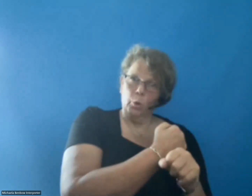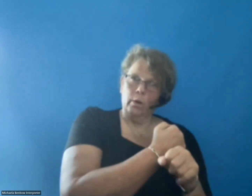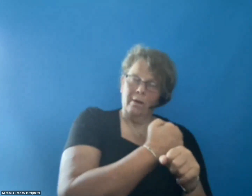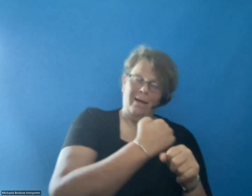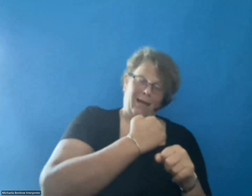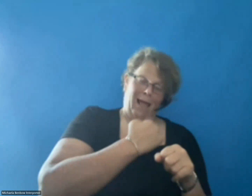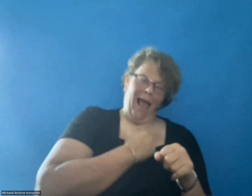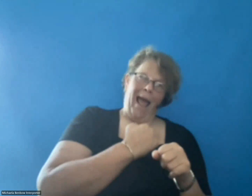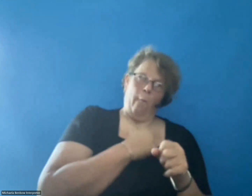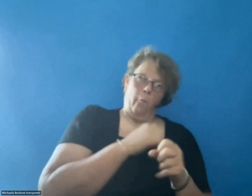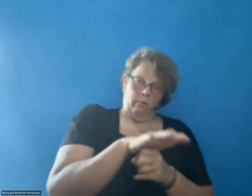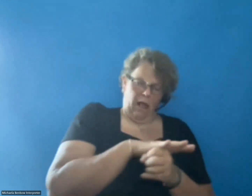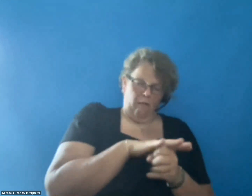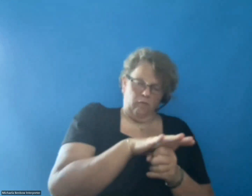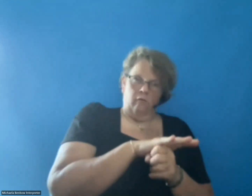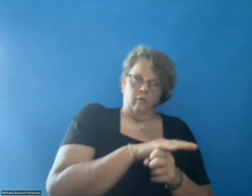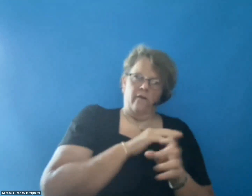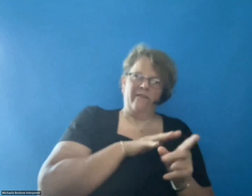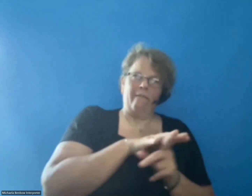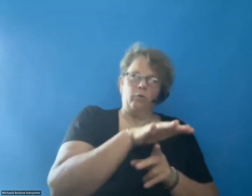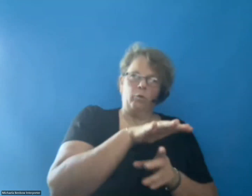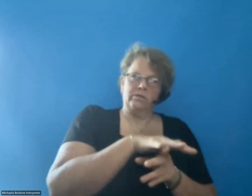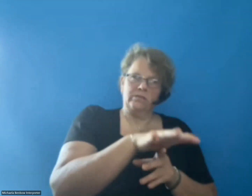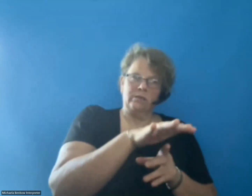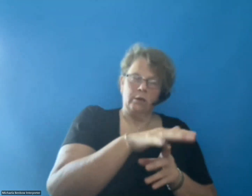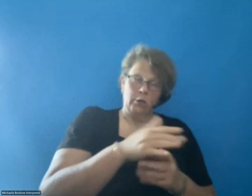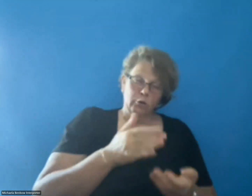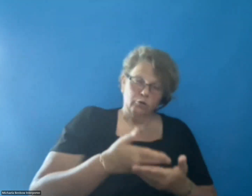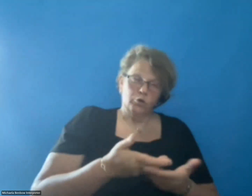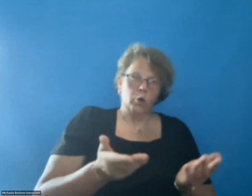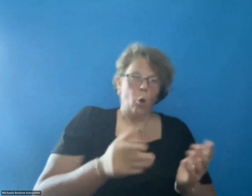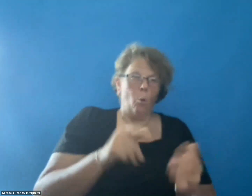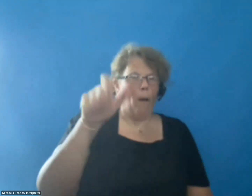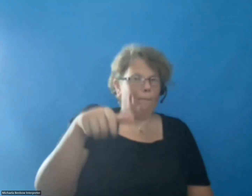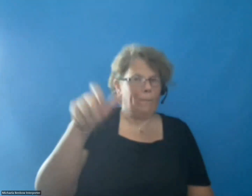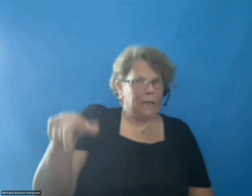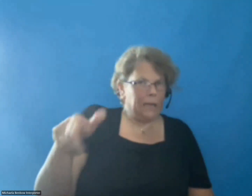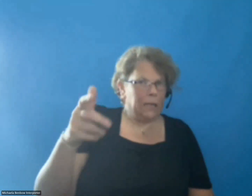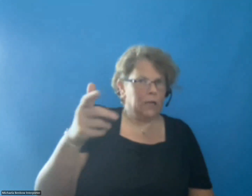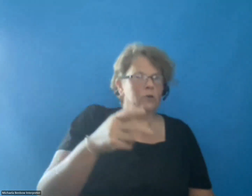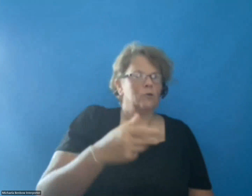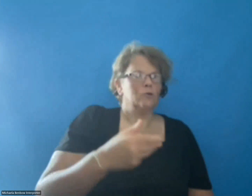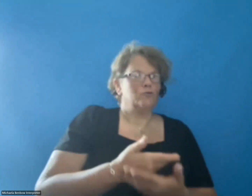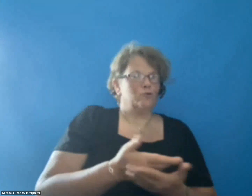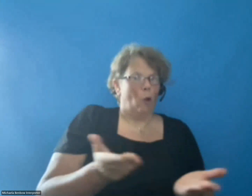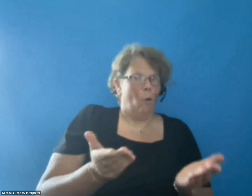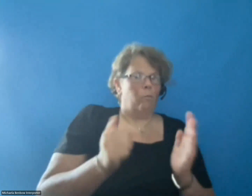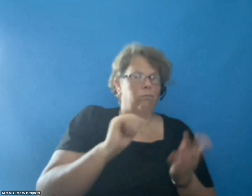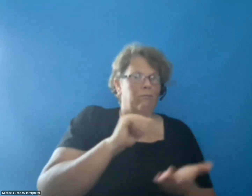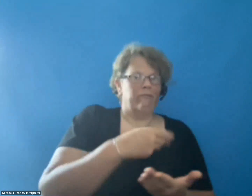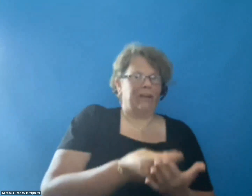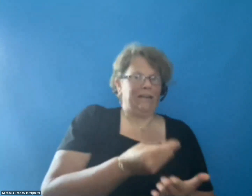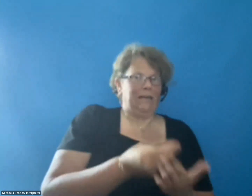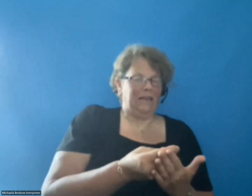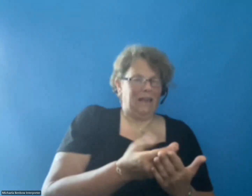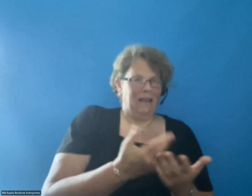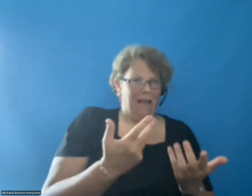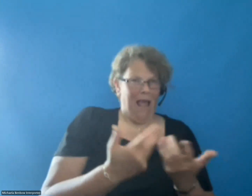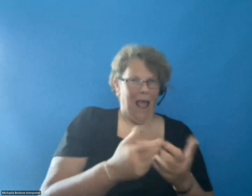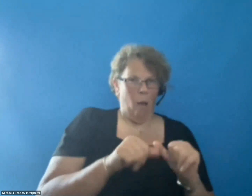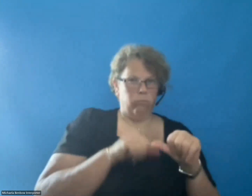of influence, and showing, you know, the public, our key stakeholders, how we're making progress on those things year on year. But also